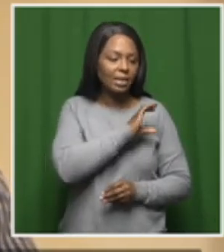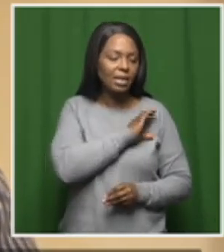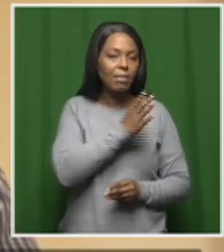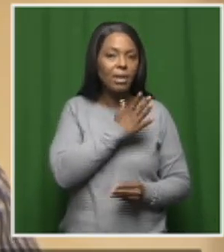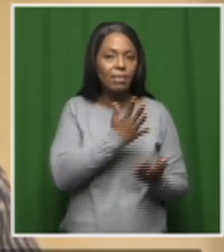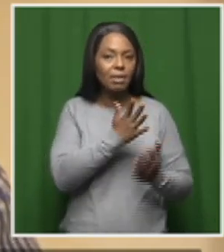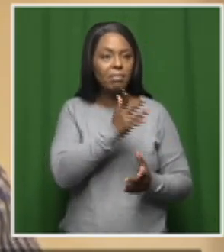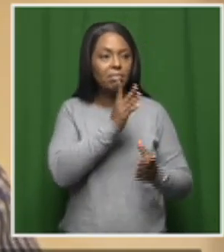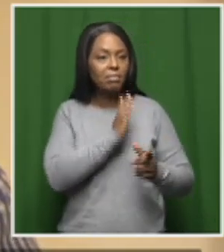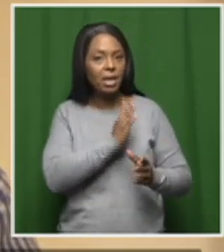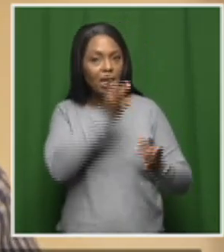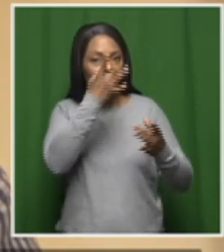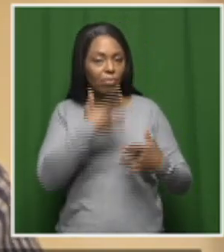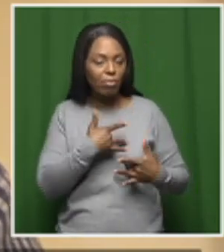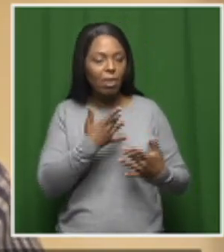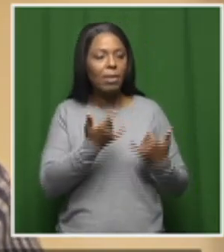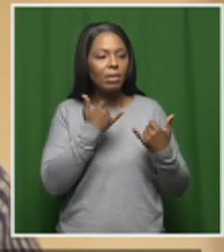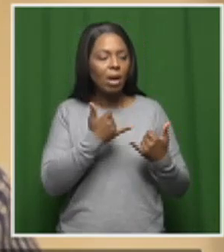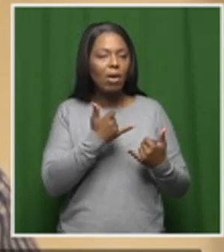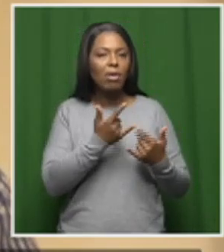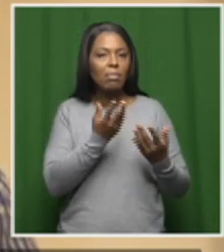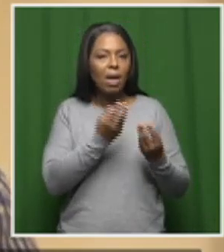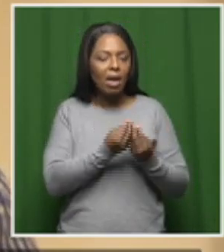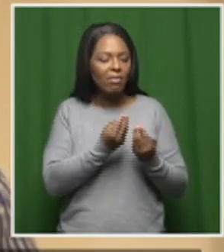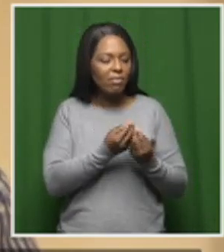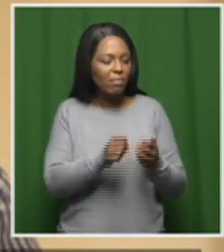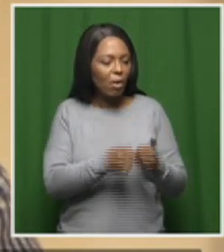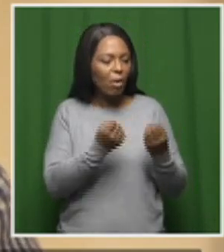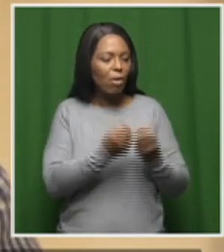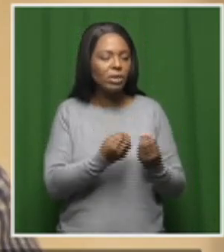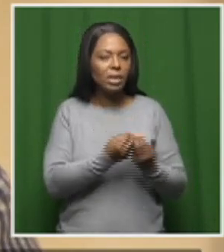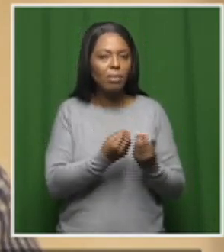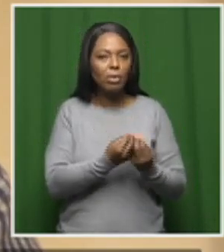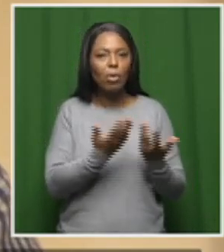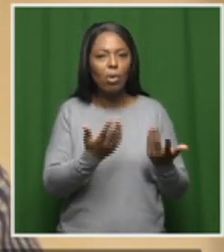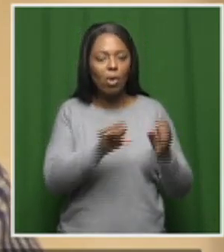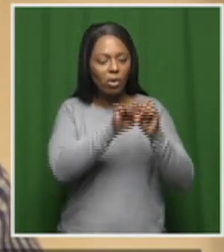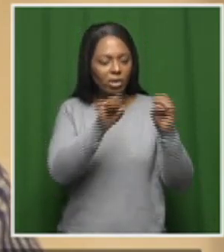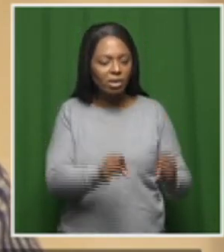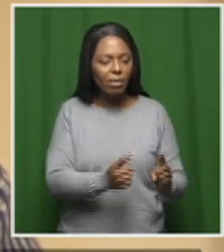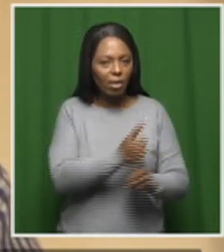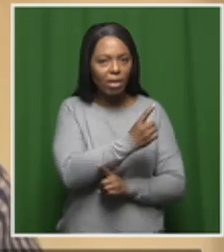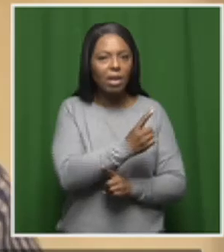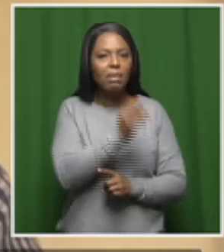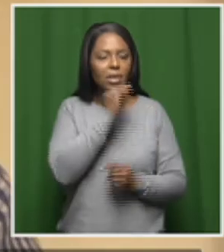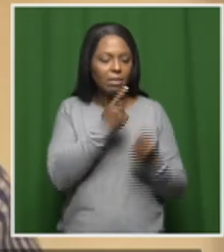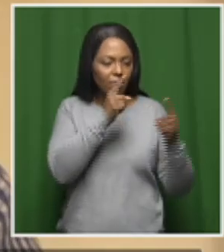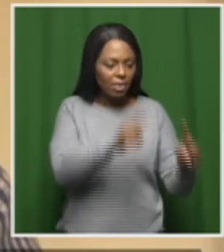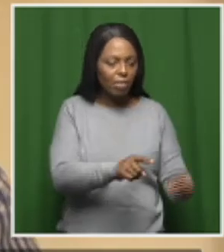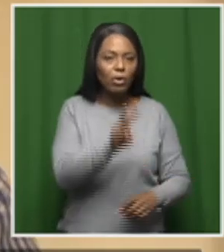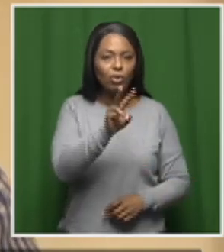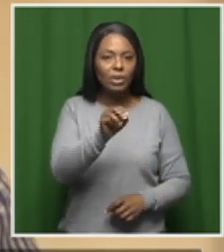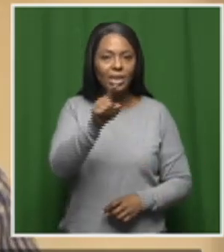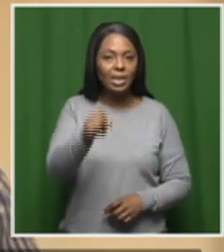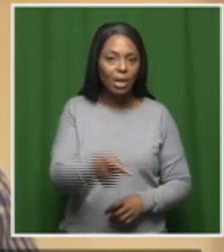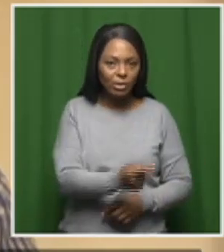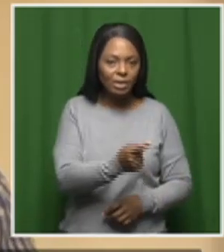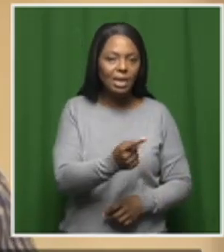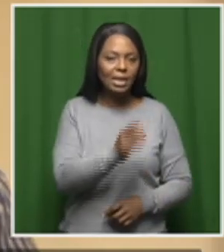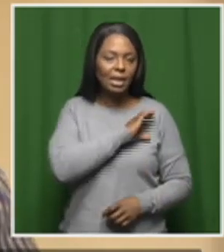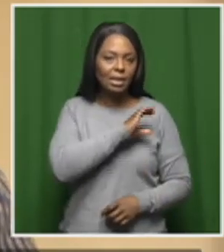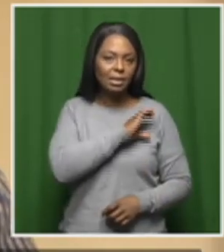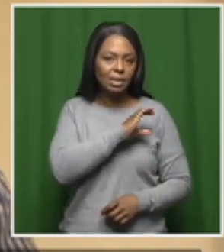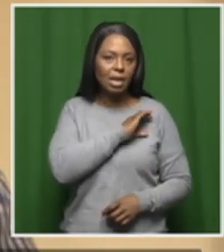been estimated. Like I was saying, the analysis shows that 20,000 of our customers are the ones that are really crying